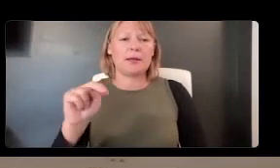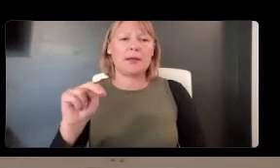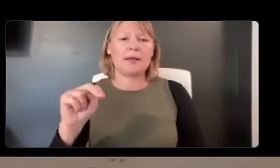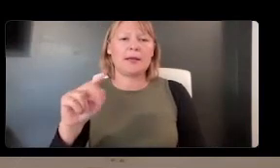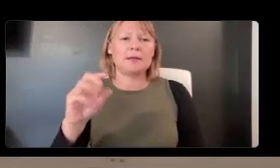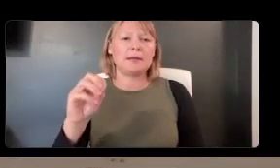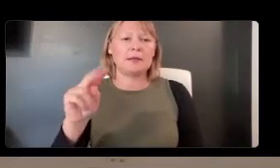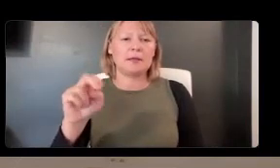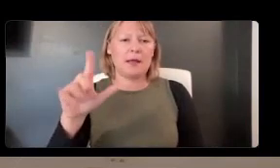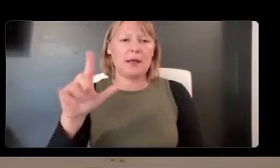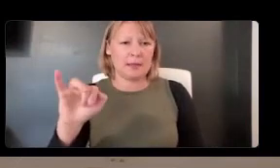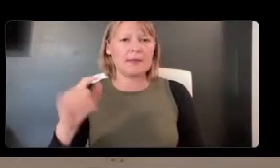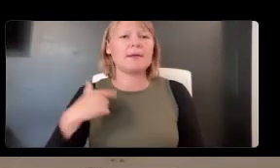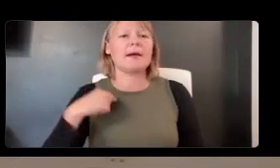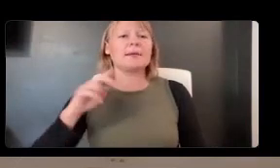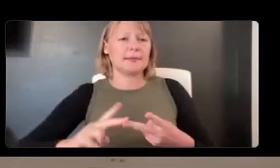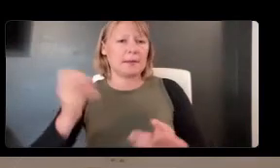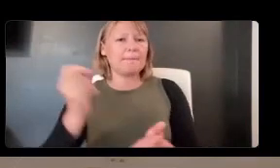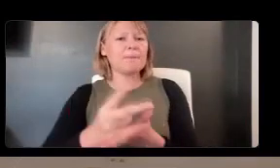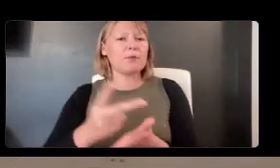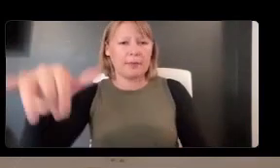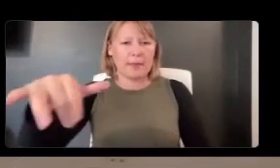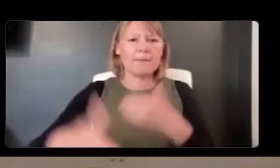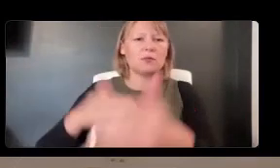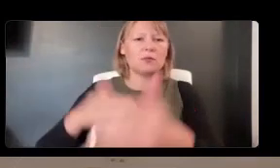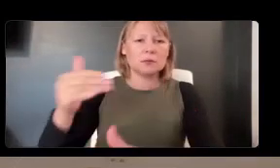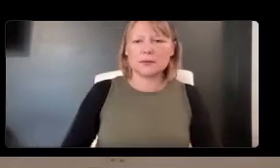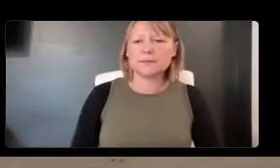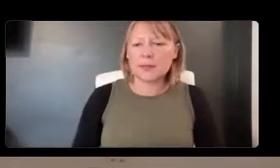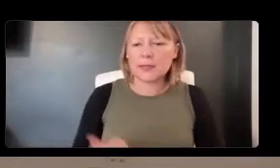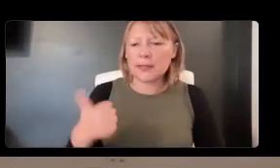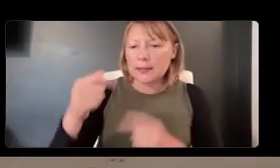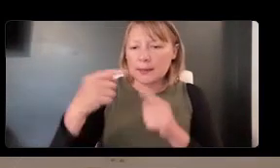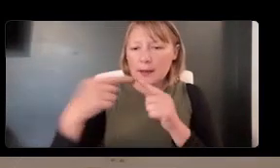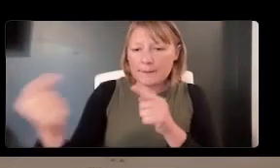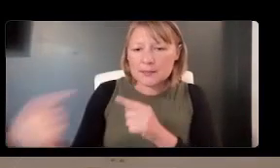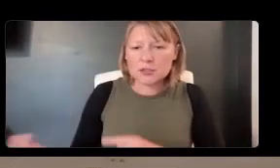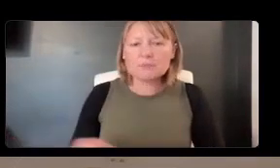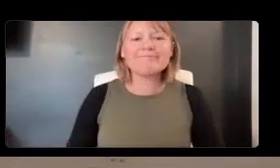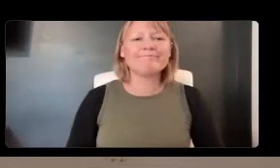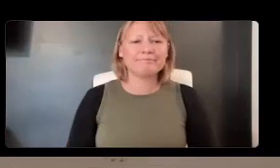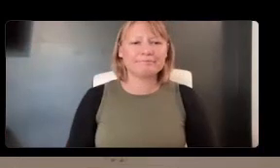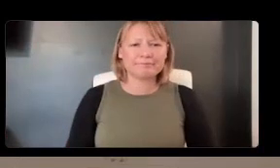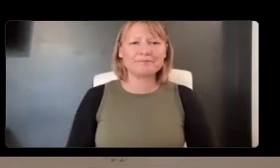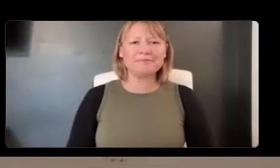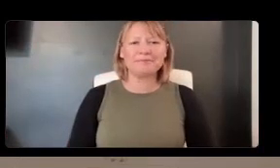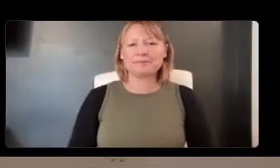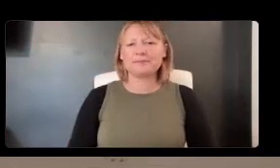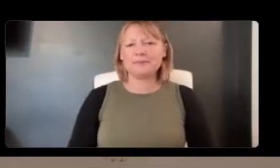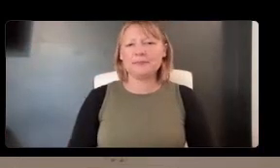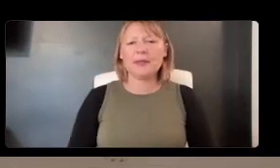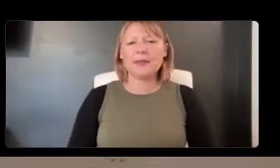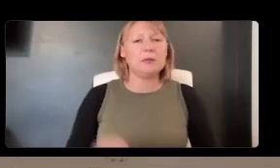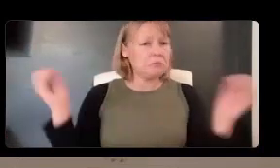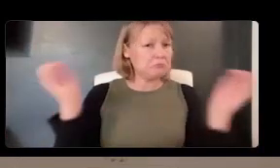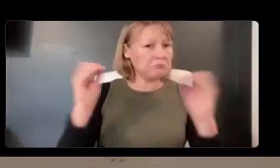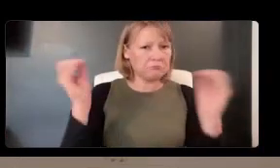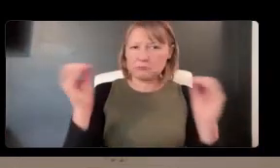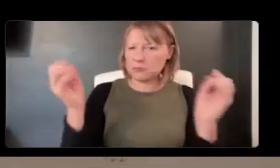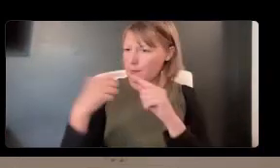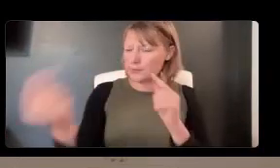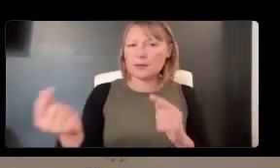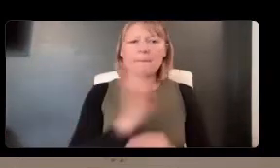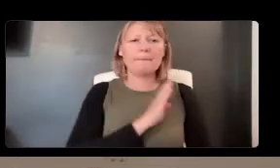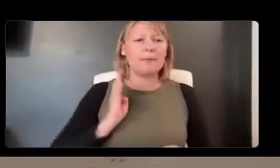motion. Thank you, Board Member Caginelli. Is there any opposition to the motion? Okay, hearing none, board members, all in